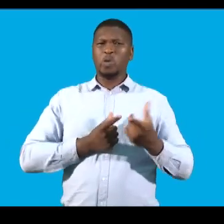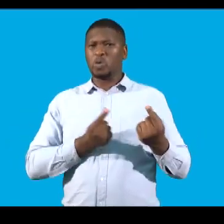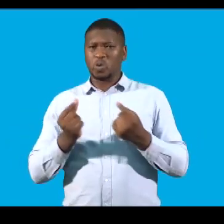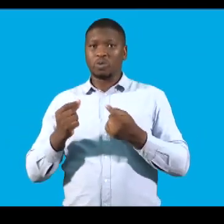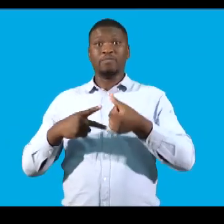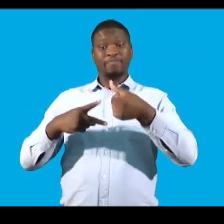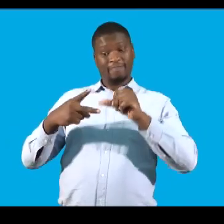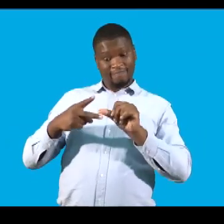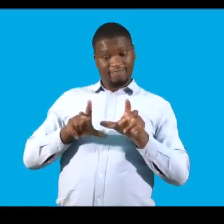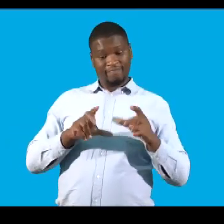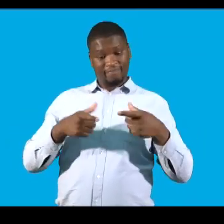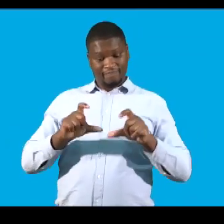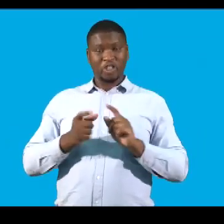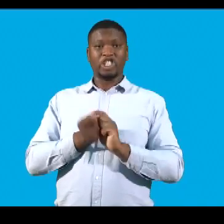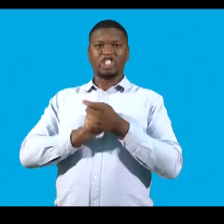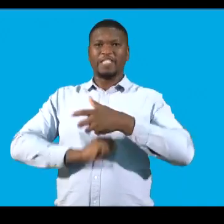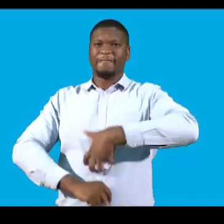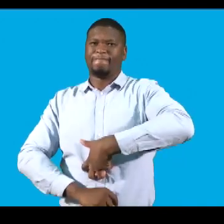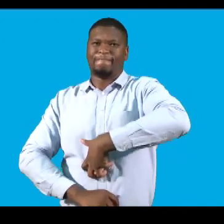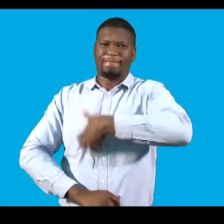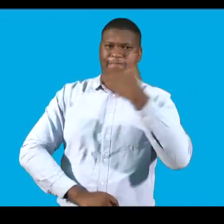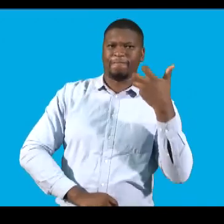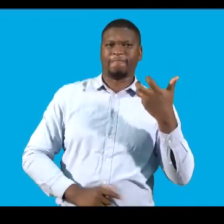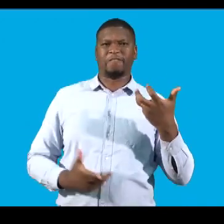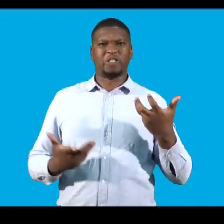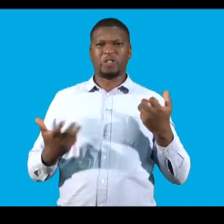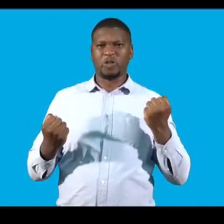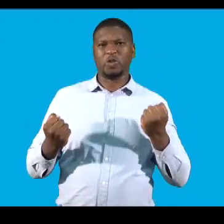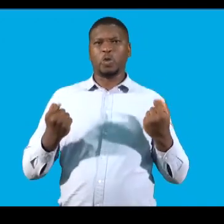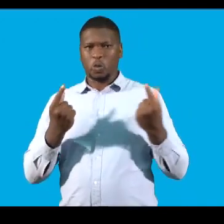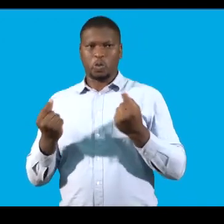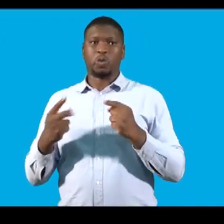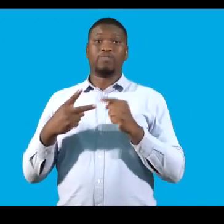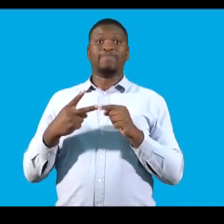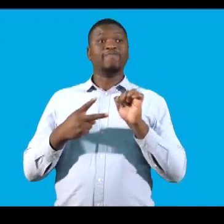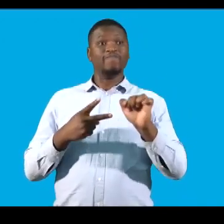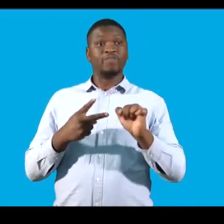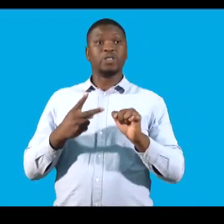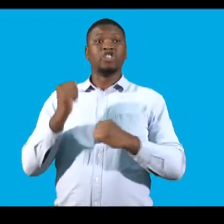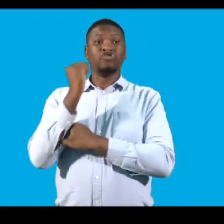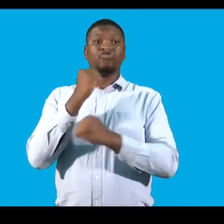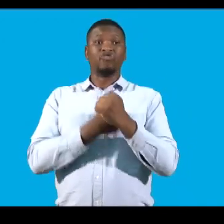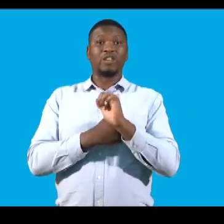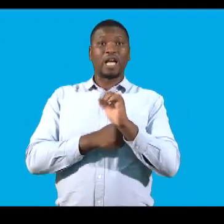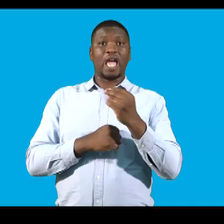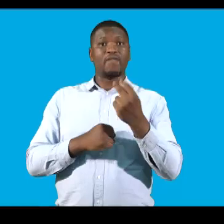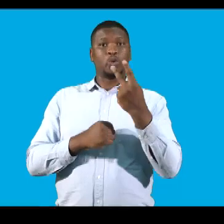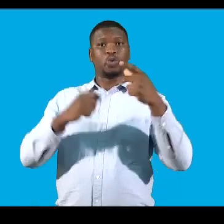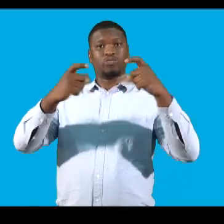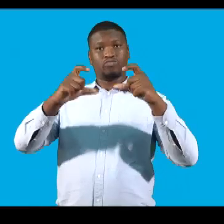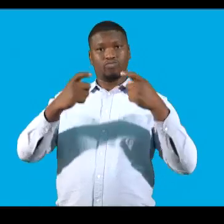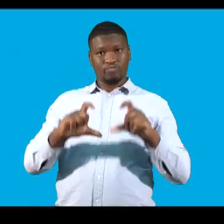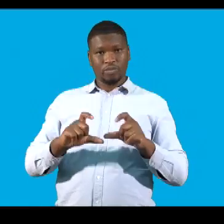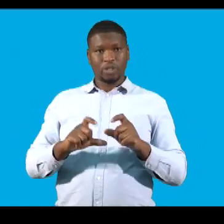is respectful. And stanza 2, the tone changes to angry and contemptuous. The form has 2